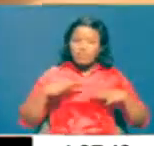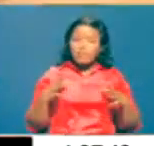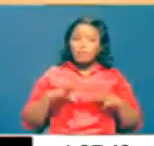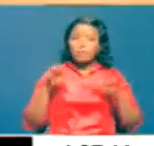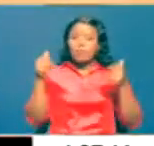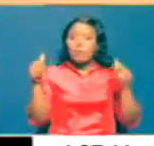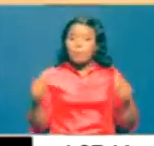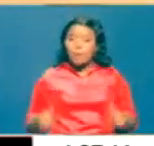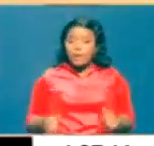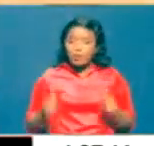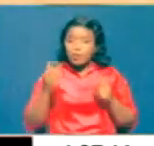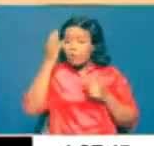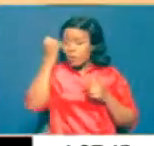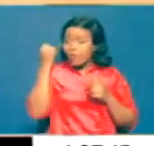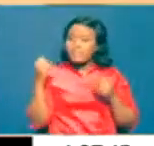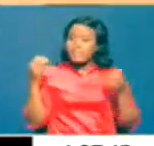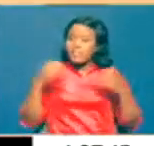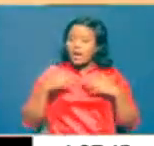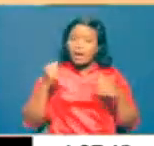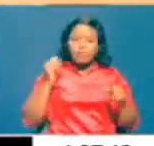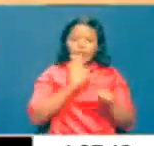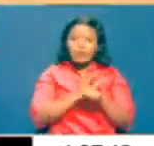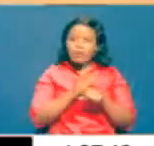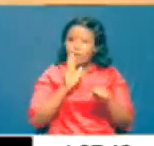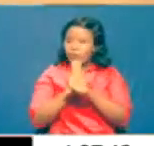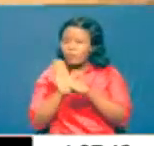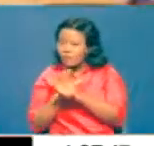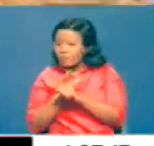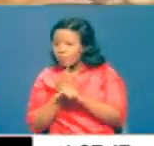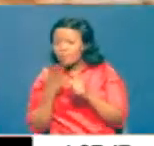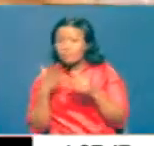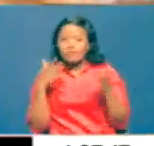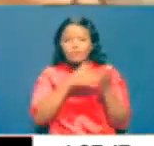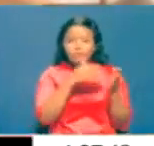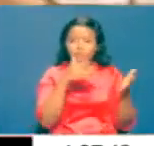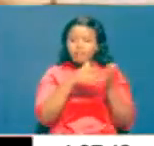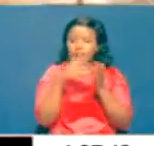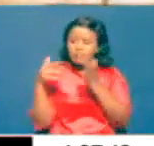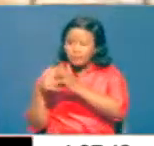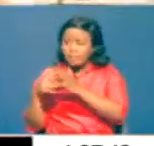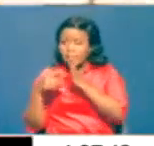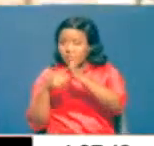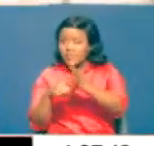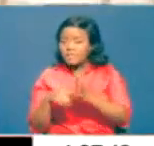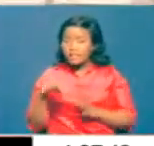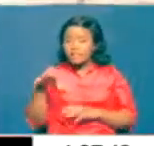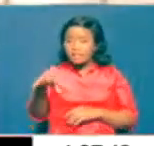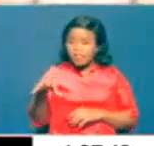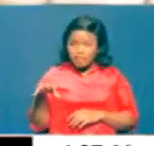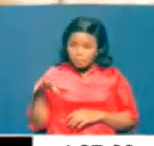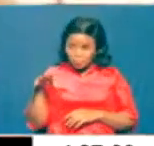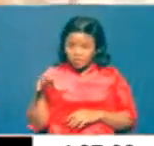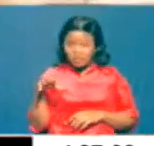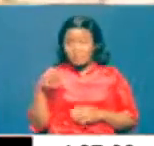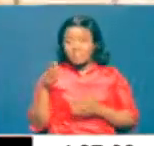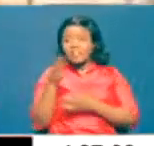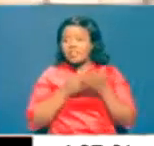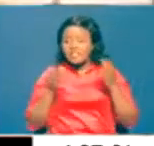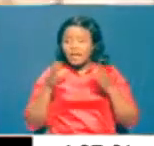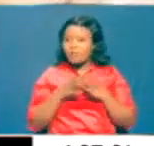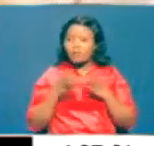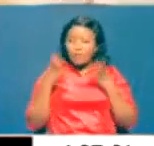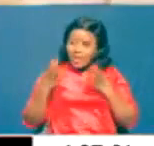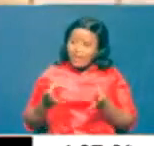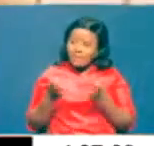seen, there's a lot of inconveniences, especially on the side of transport. Some bigger vehicles cannot pass